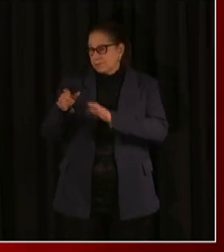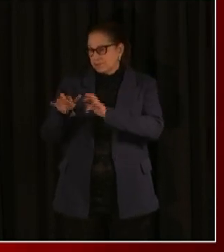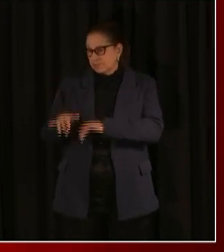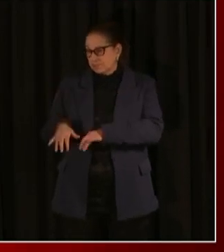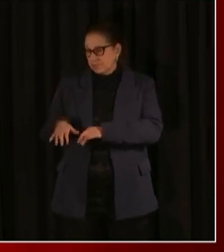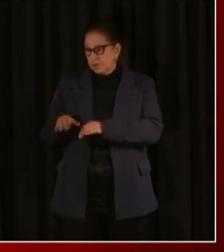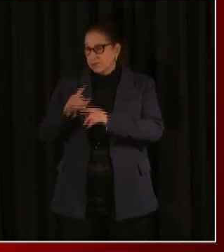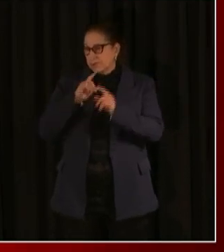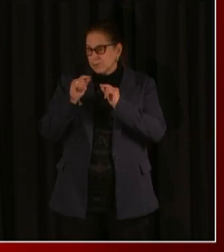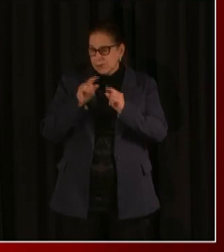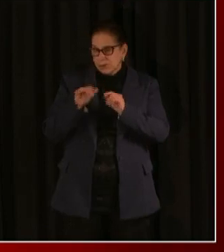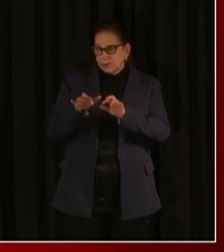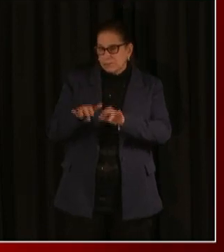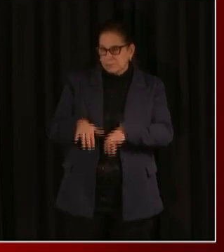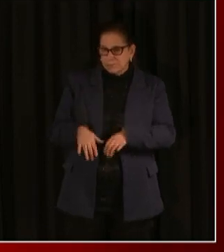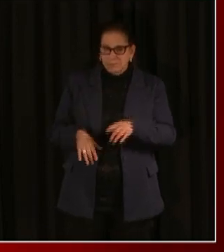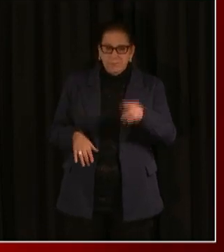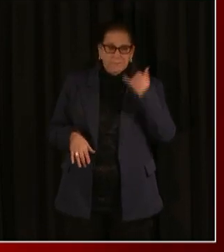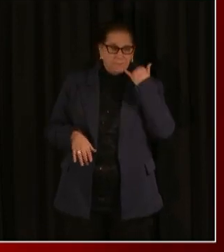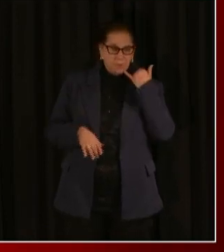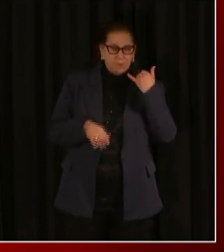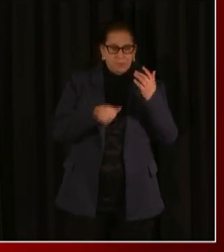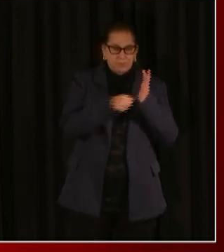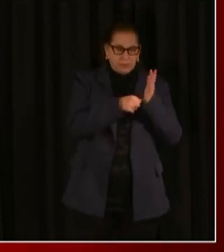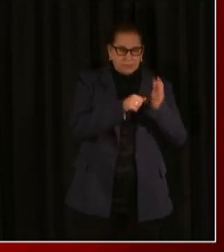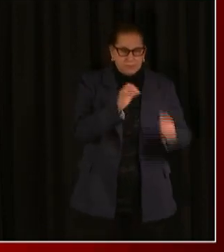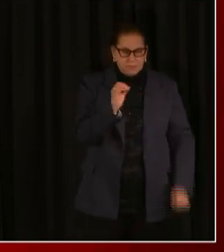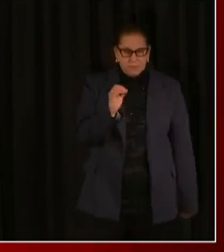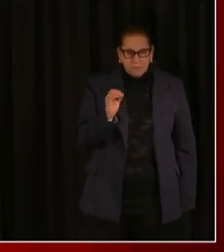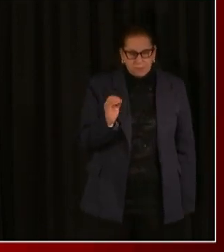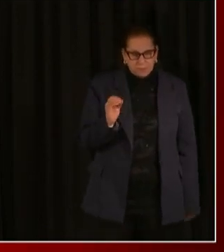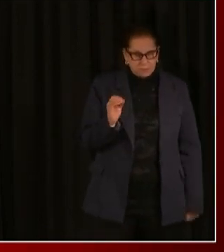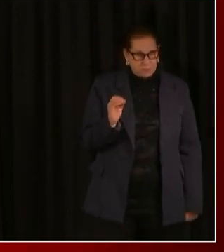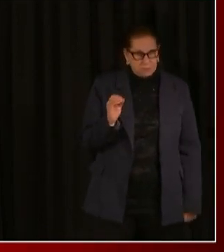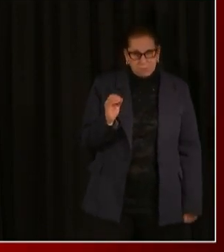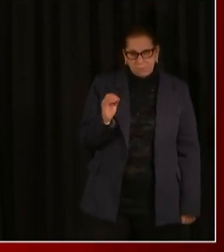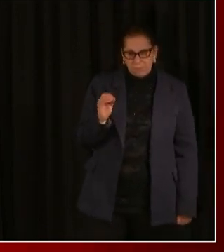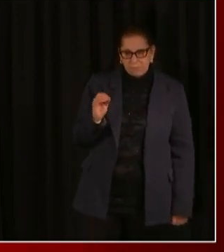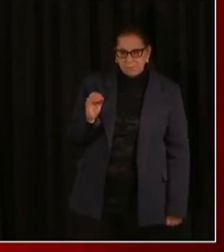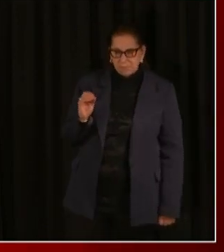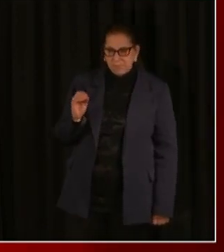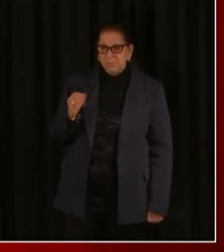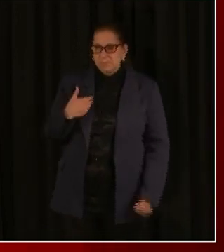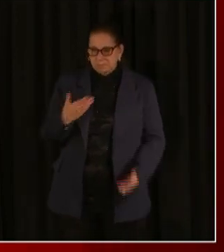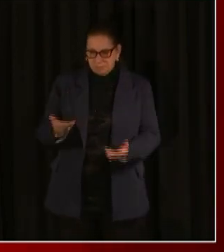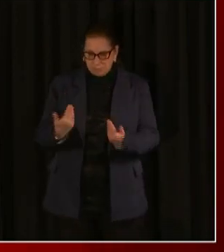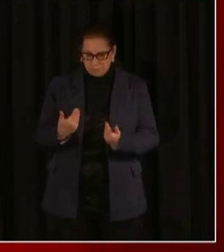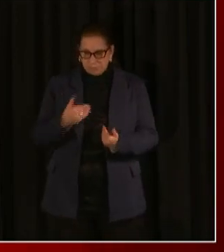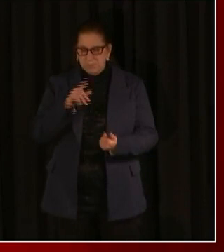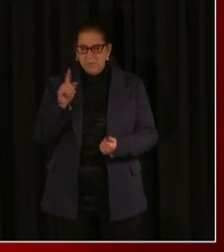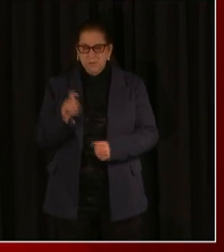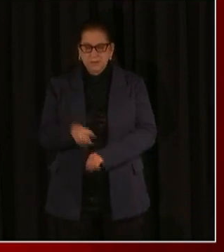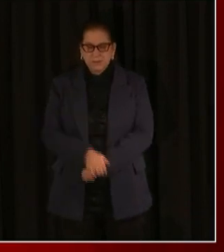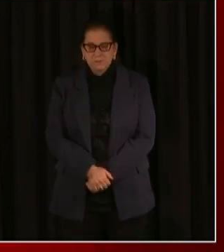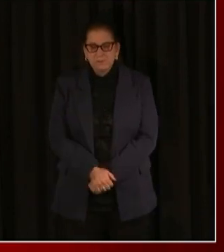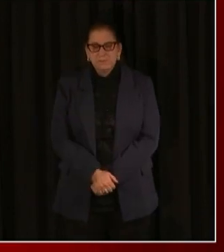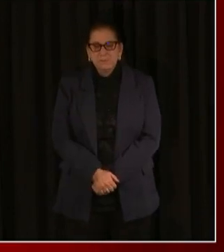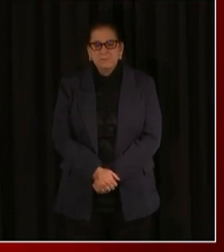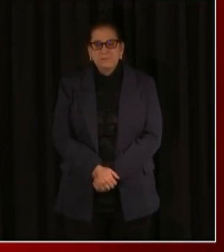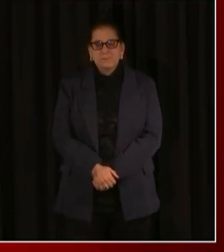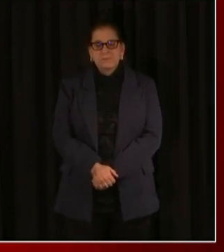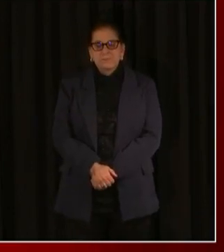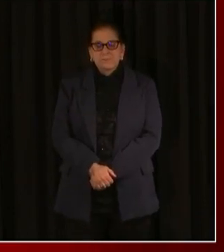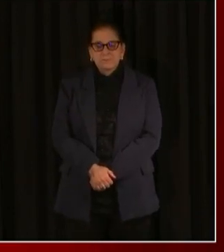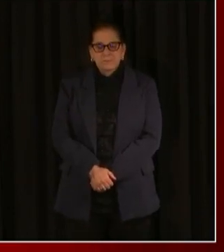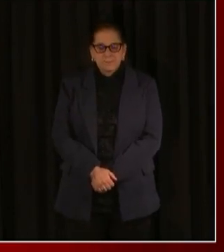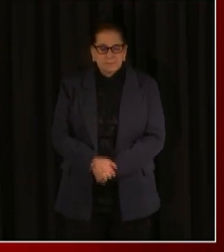you can ask your questions directly there as well. We'll take questions from both places. A lot of questions queuing